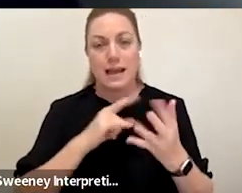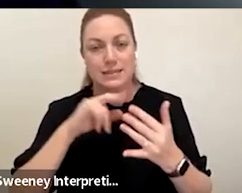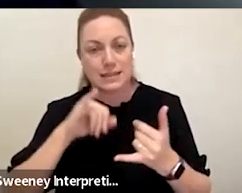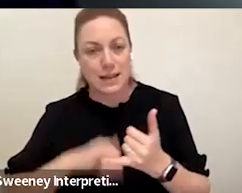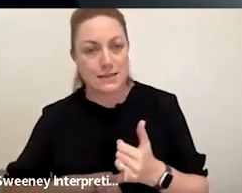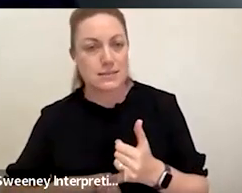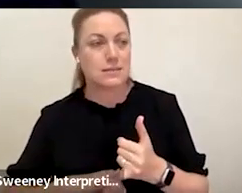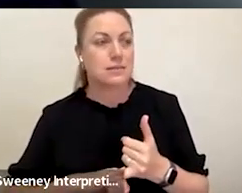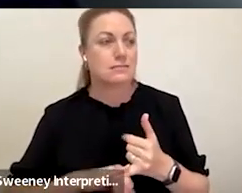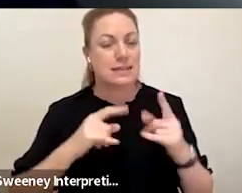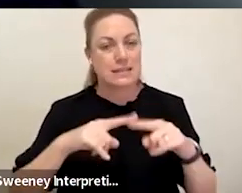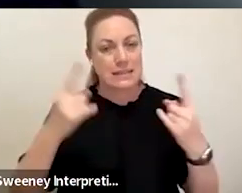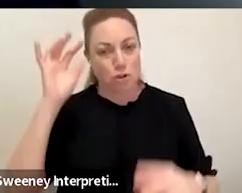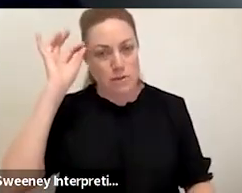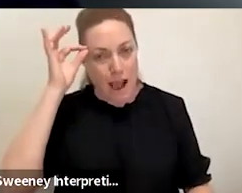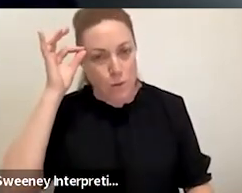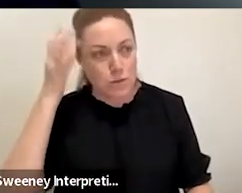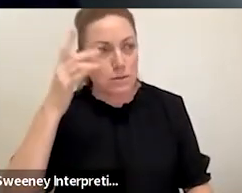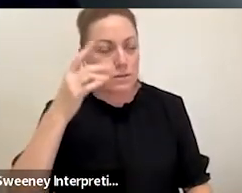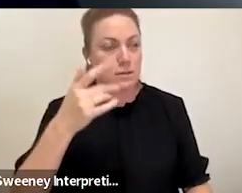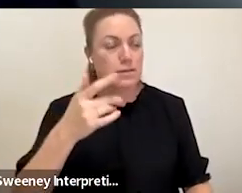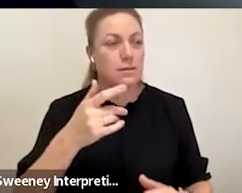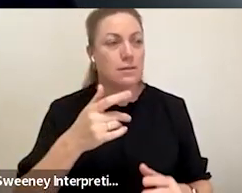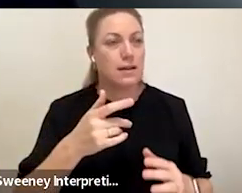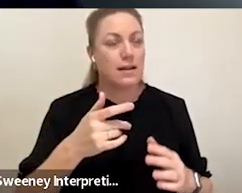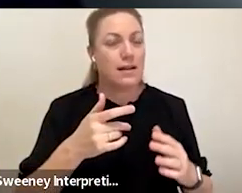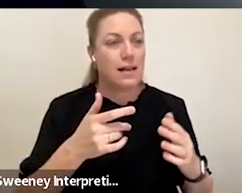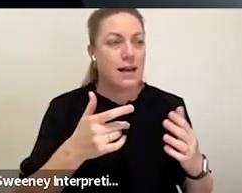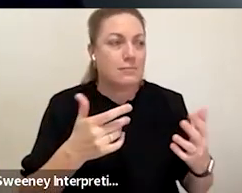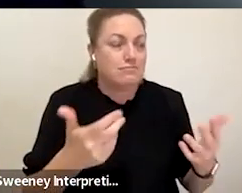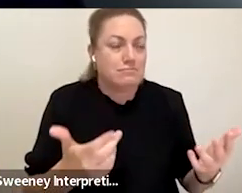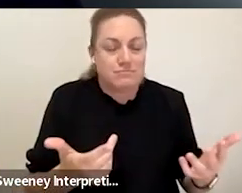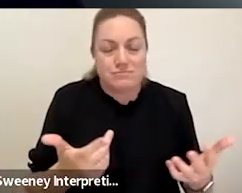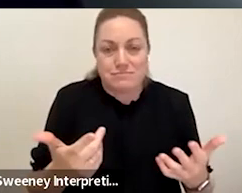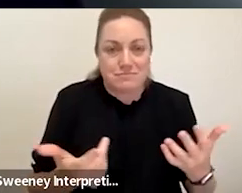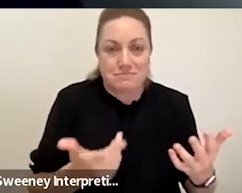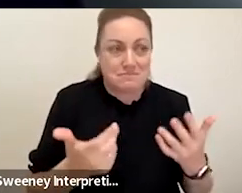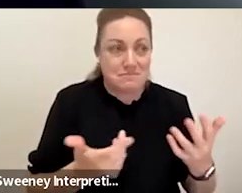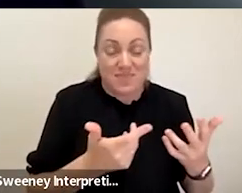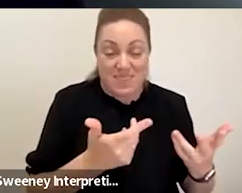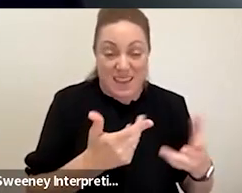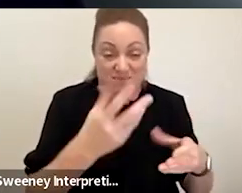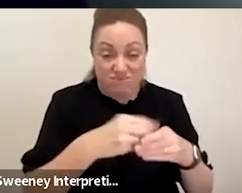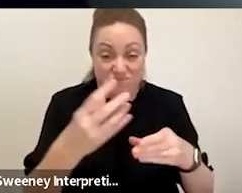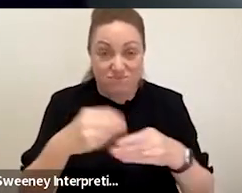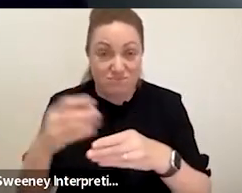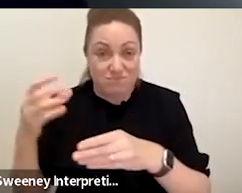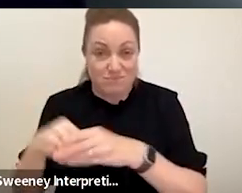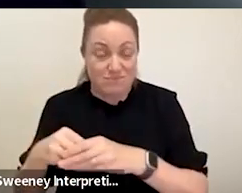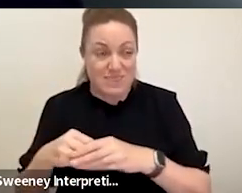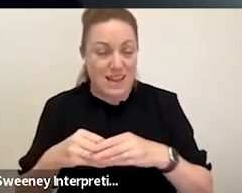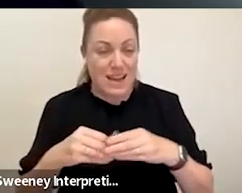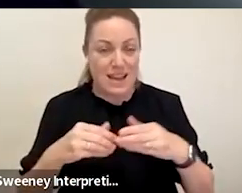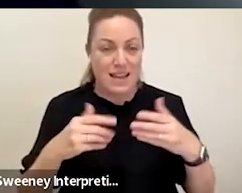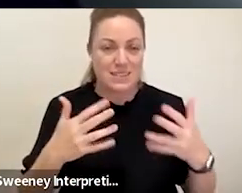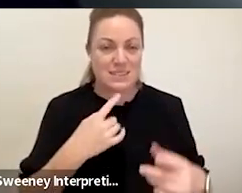different councils popping along. It's really minimalistic because it's not really central to my role. So I said,